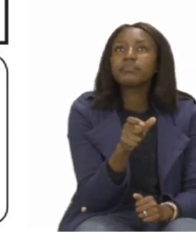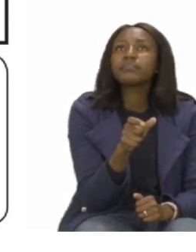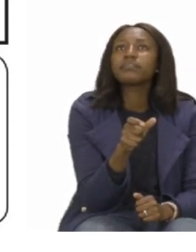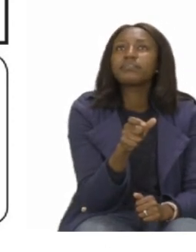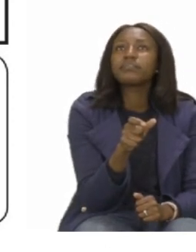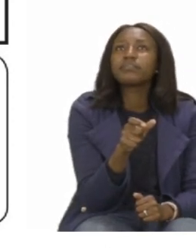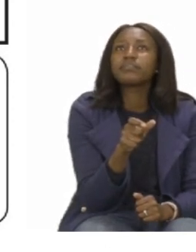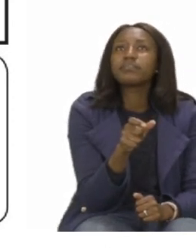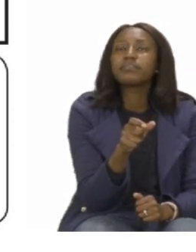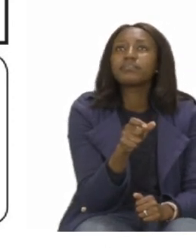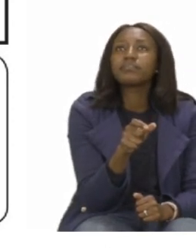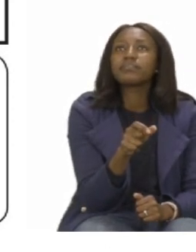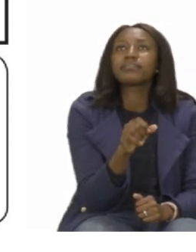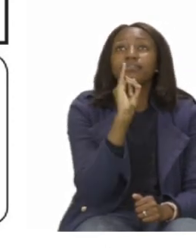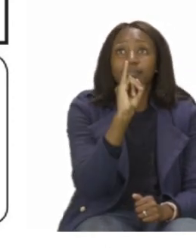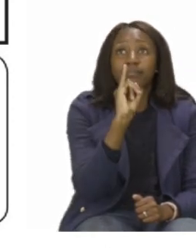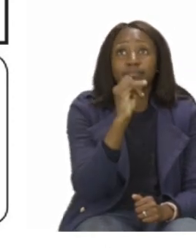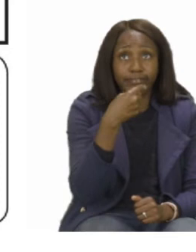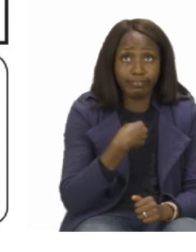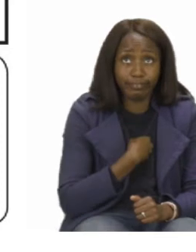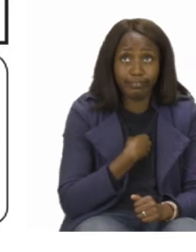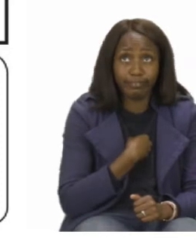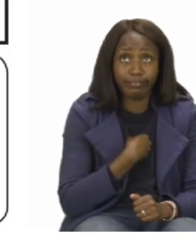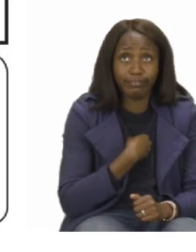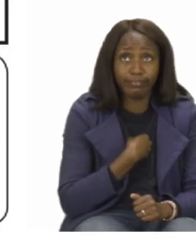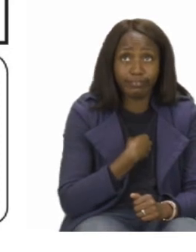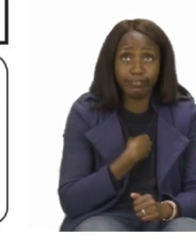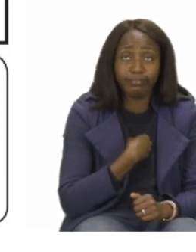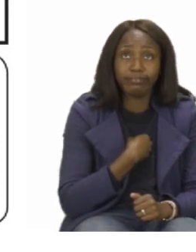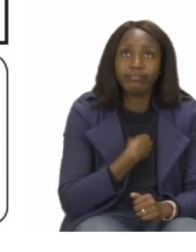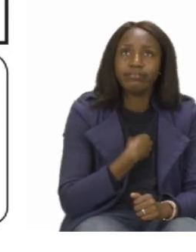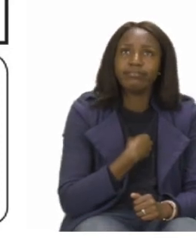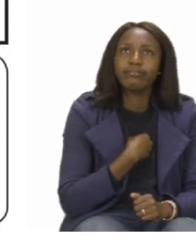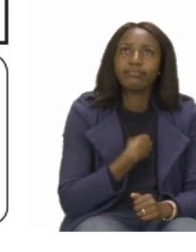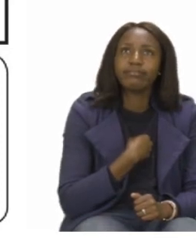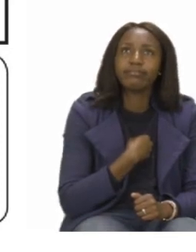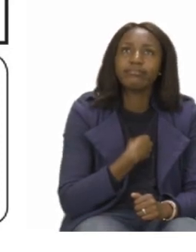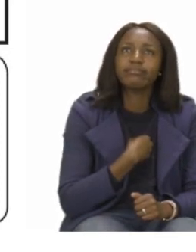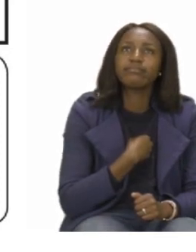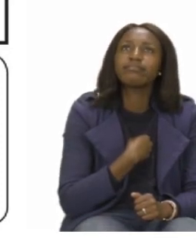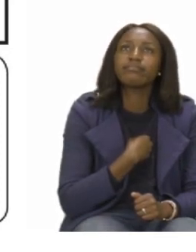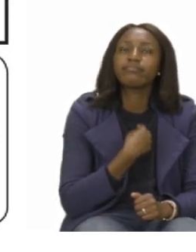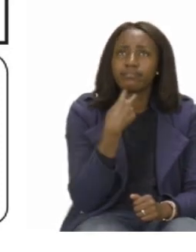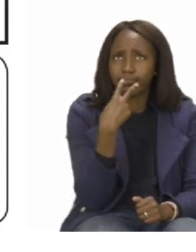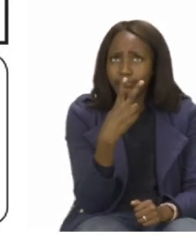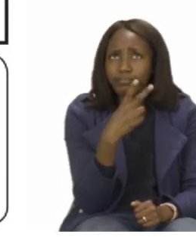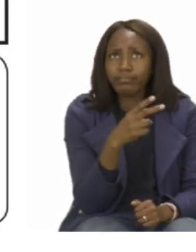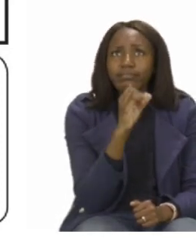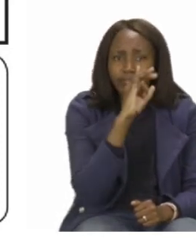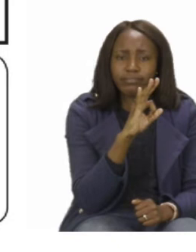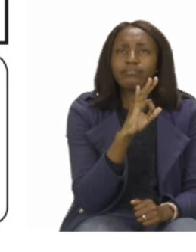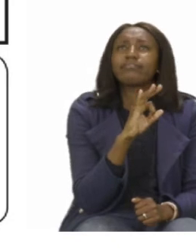top, there you will find a list of words. Now you have to choose from